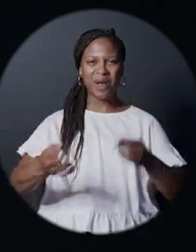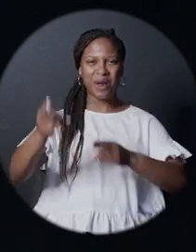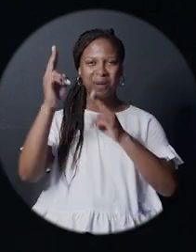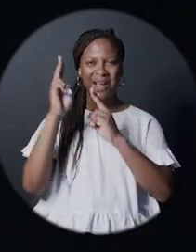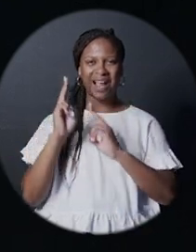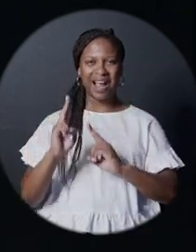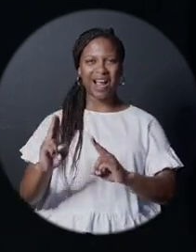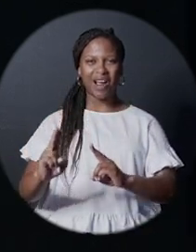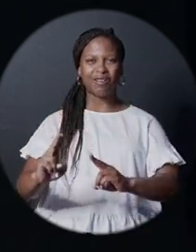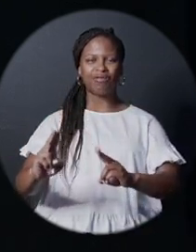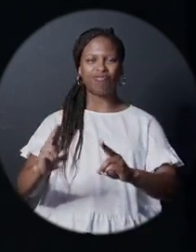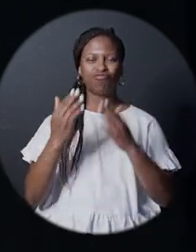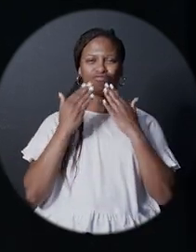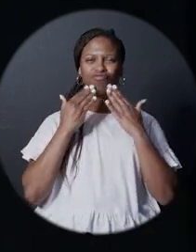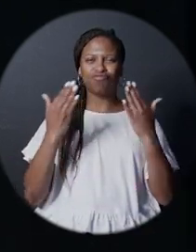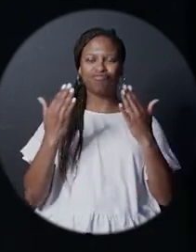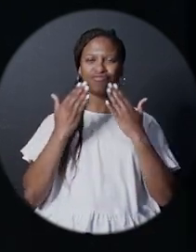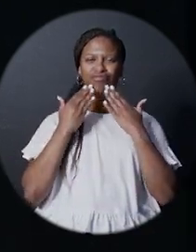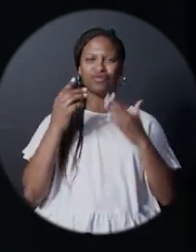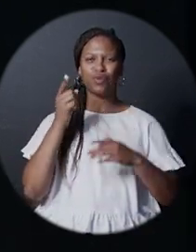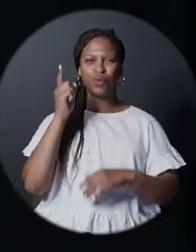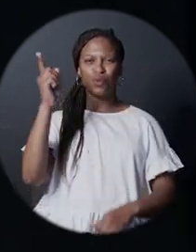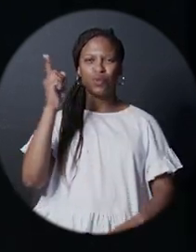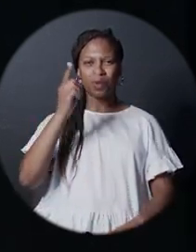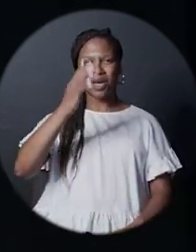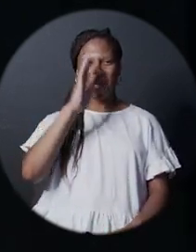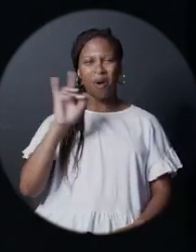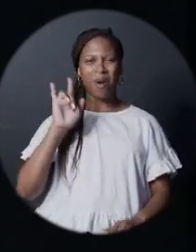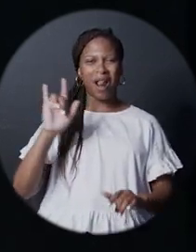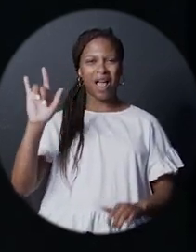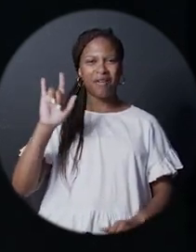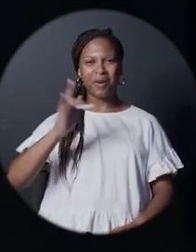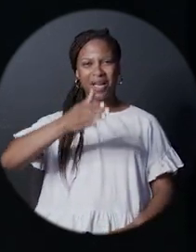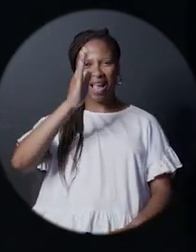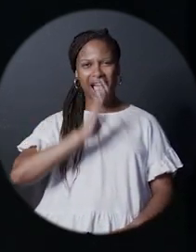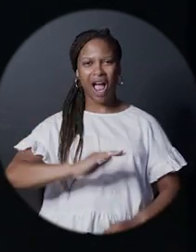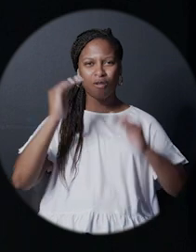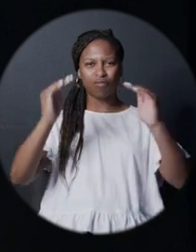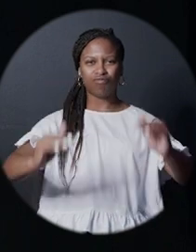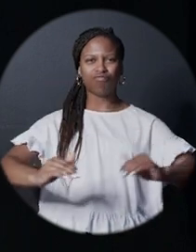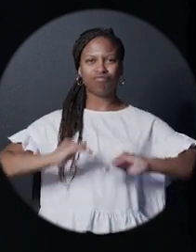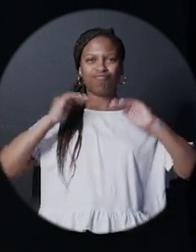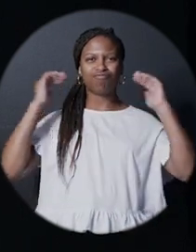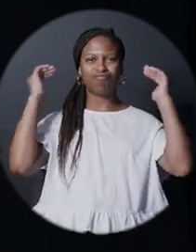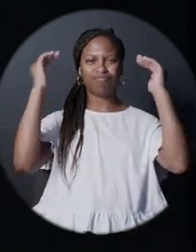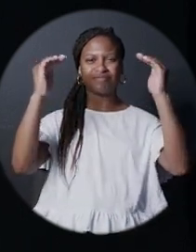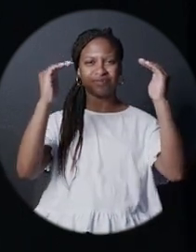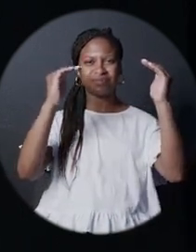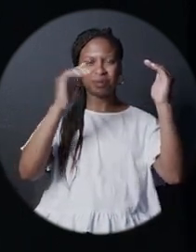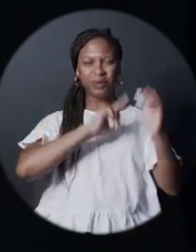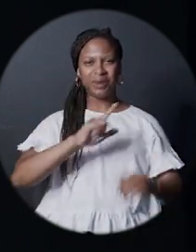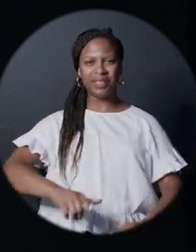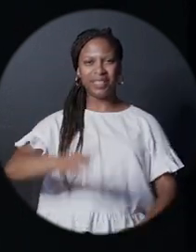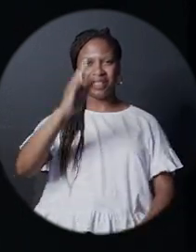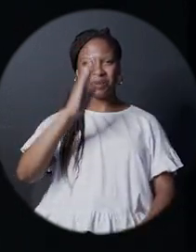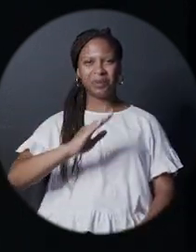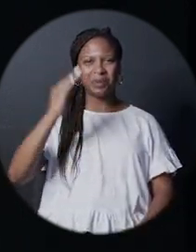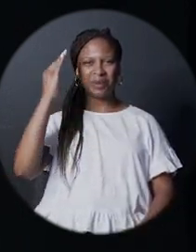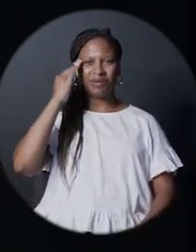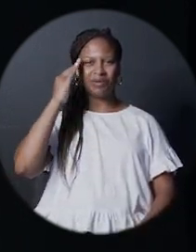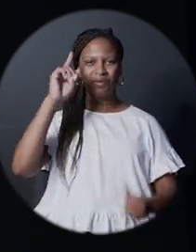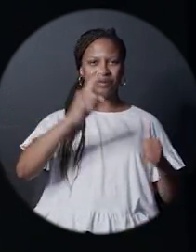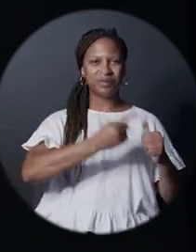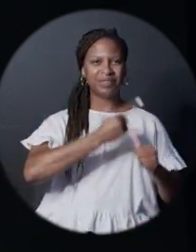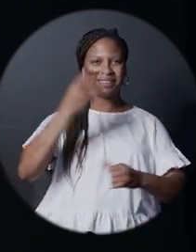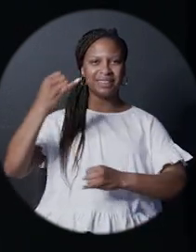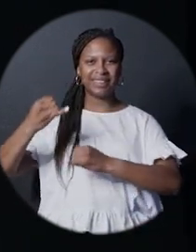Jesus, God, we thank you, we honor you, we reverence you for who you are, God. We love you, Lord God, and we lift you to the highest of high,